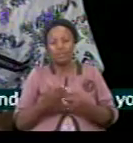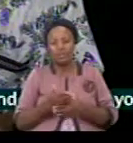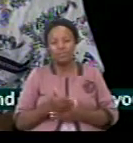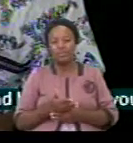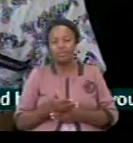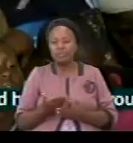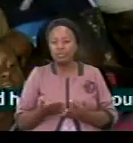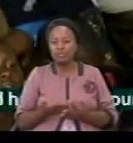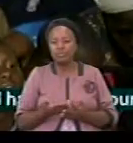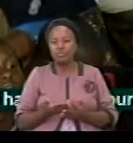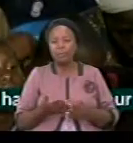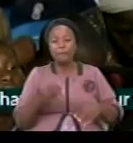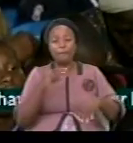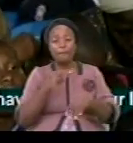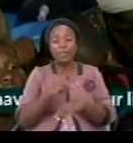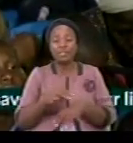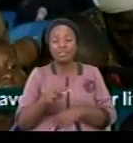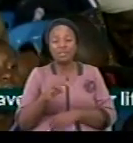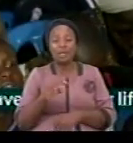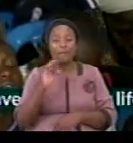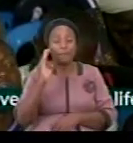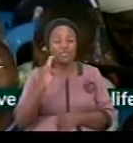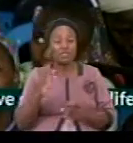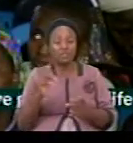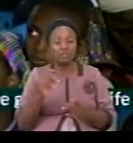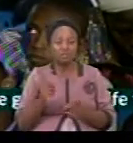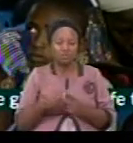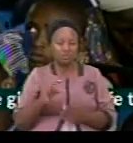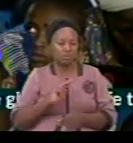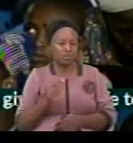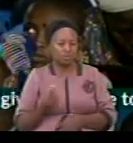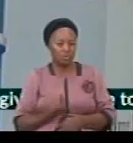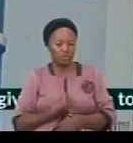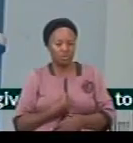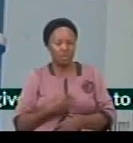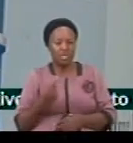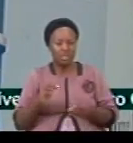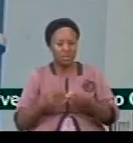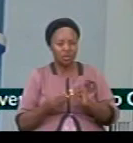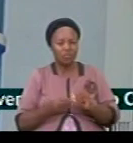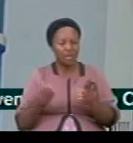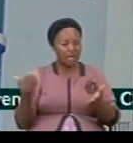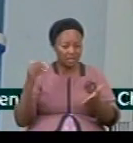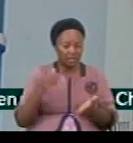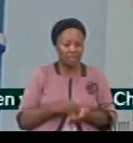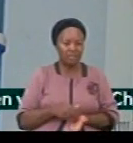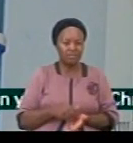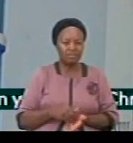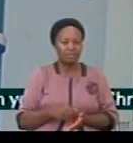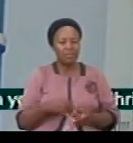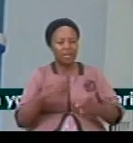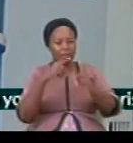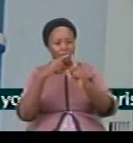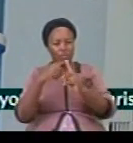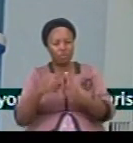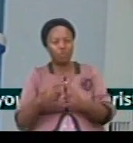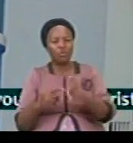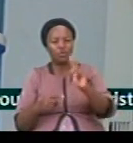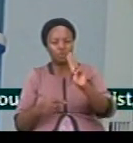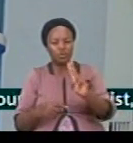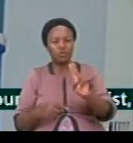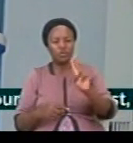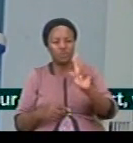the number again plus two three four nine one